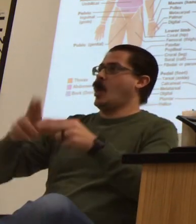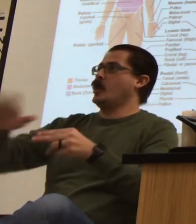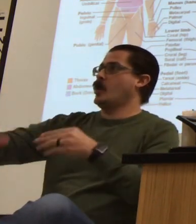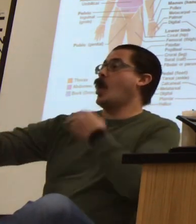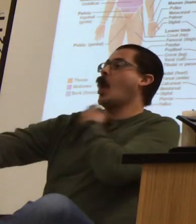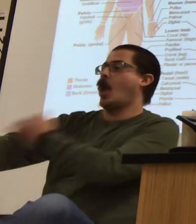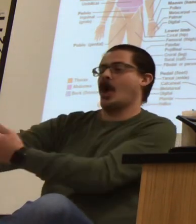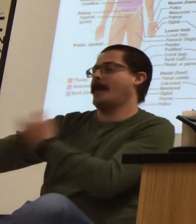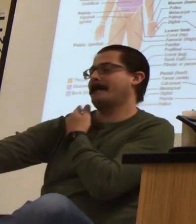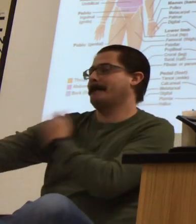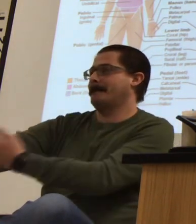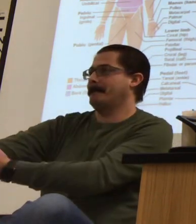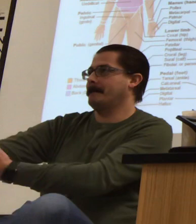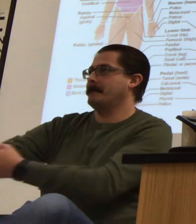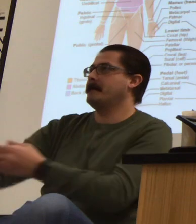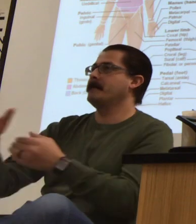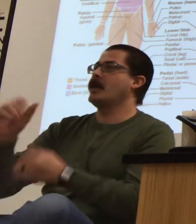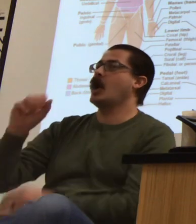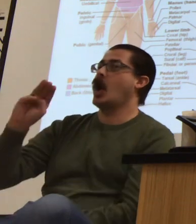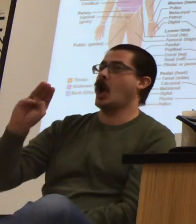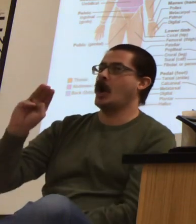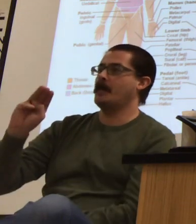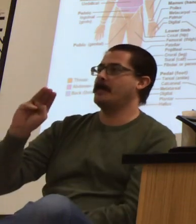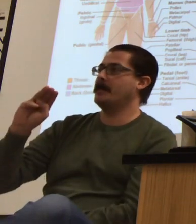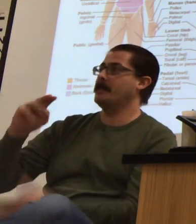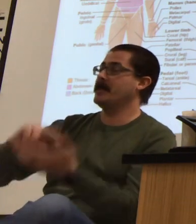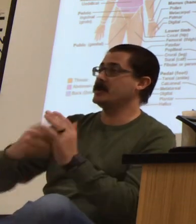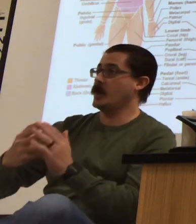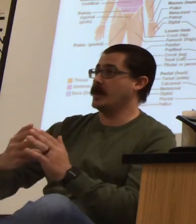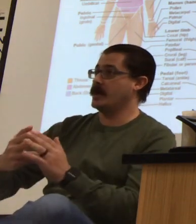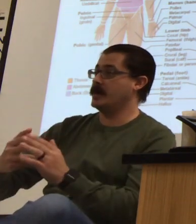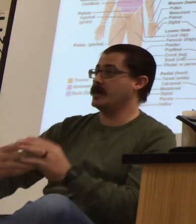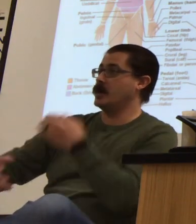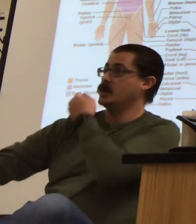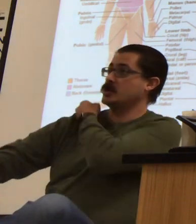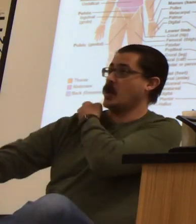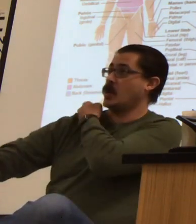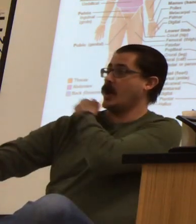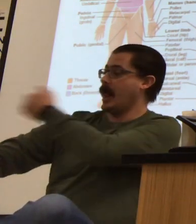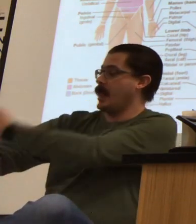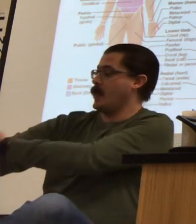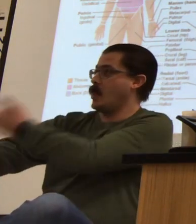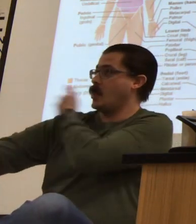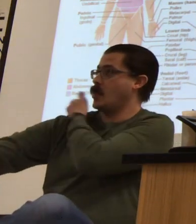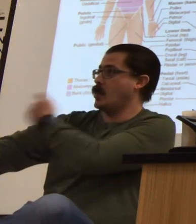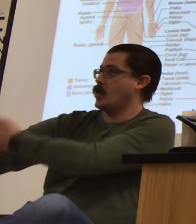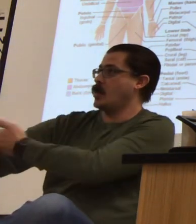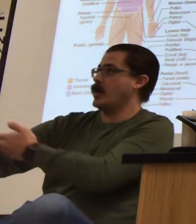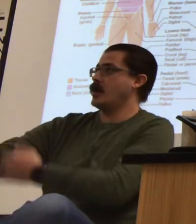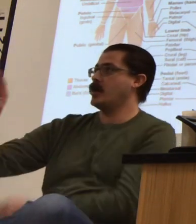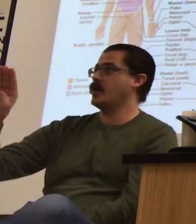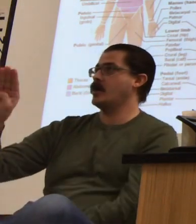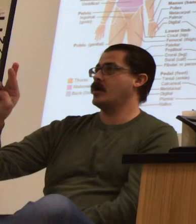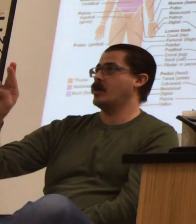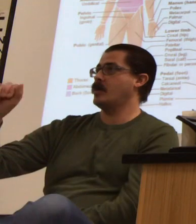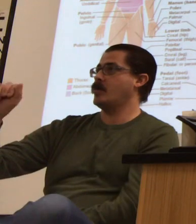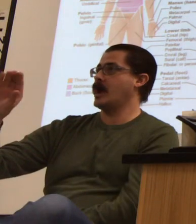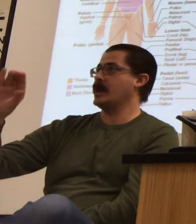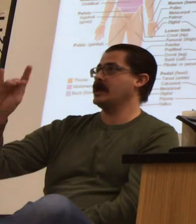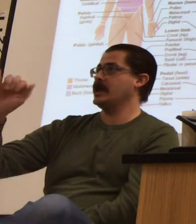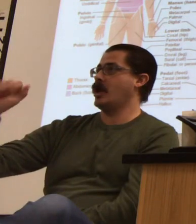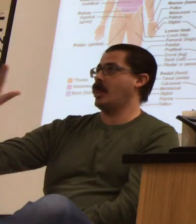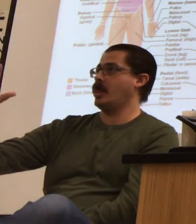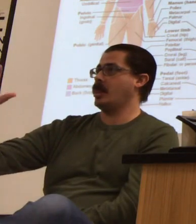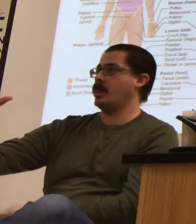don't. Arm in anatomy means the region between shoulder and elbow. We call it the brachium. So the brachial region.